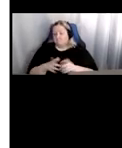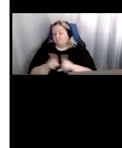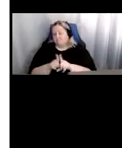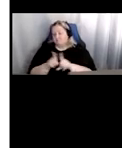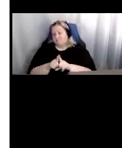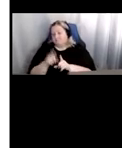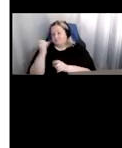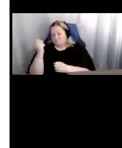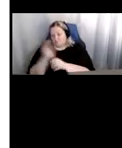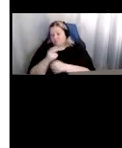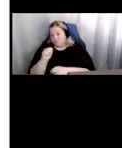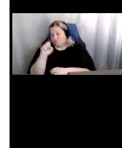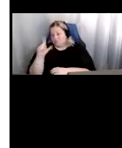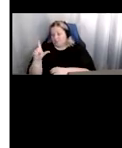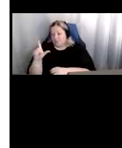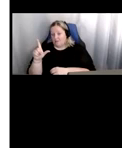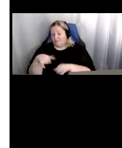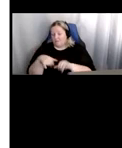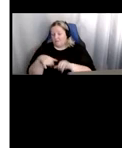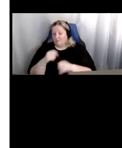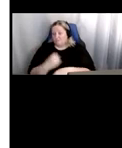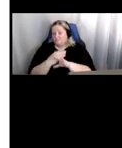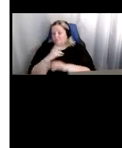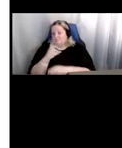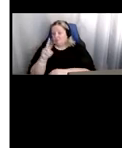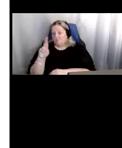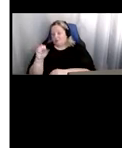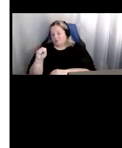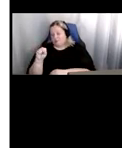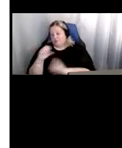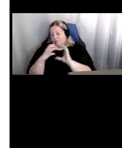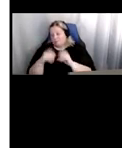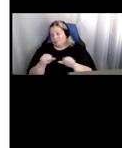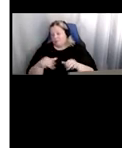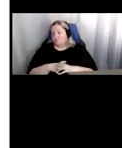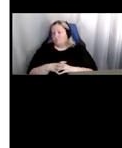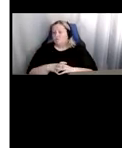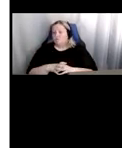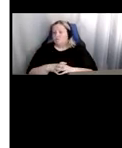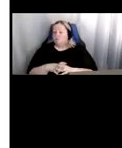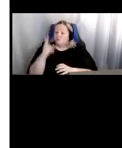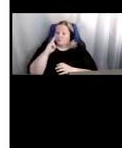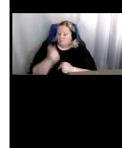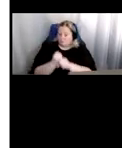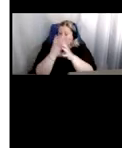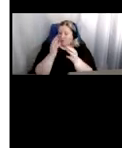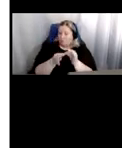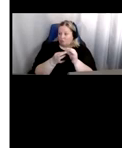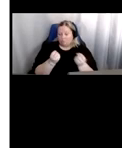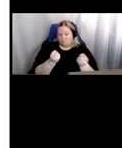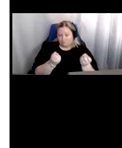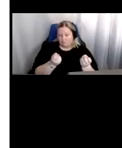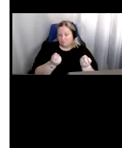use ASL, there is still the video call relay system as well. So you can see your ASL